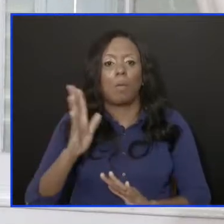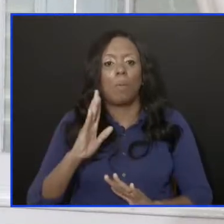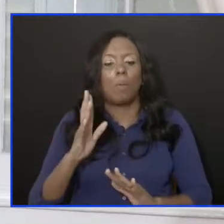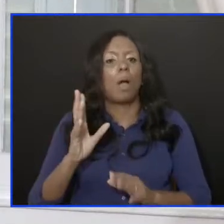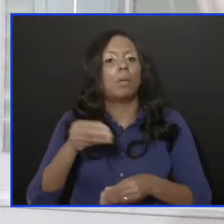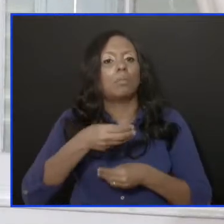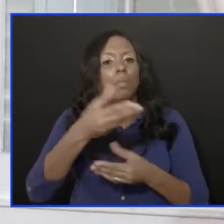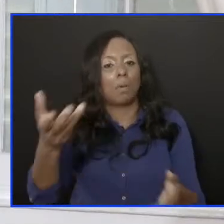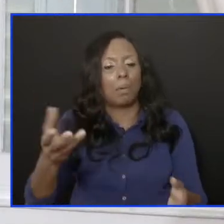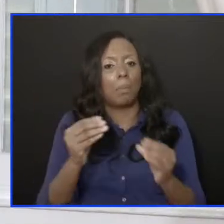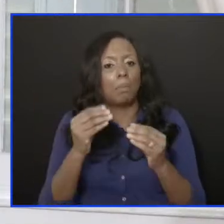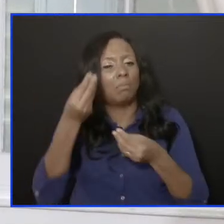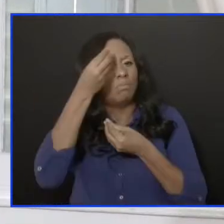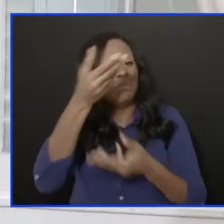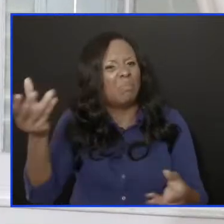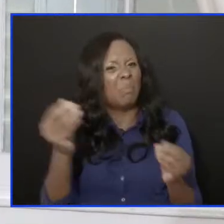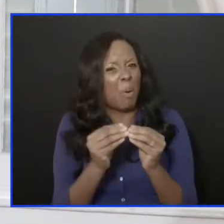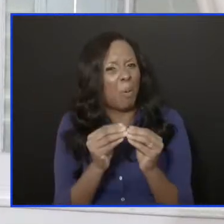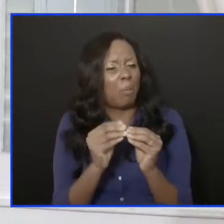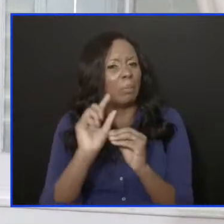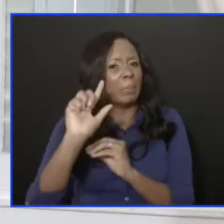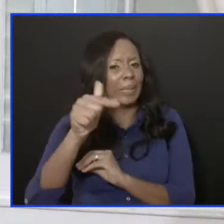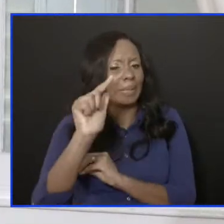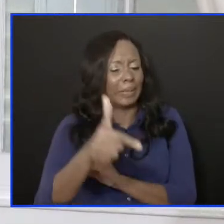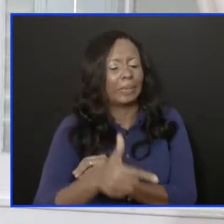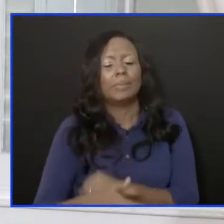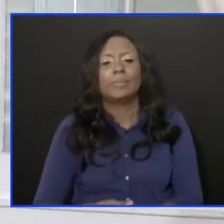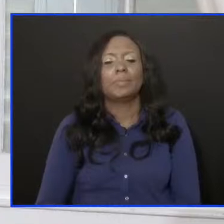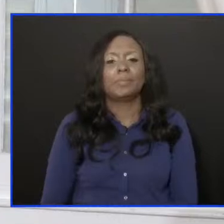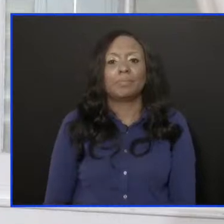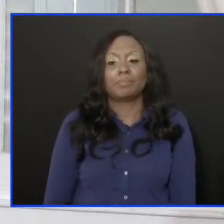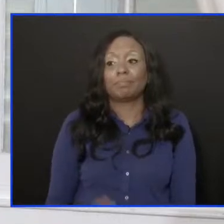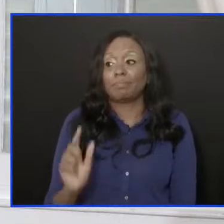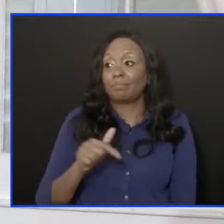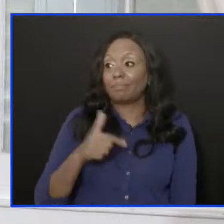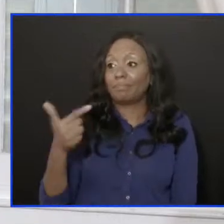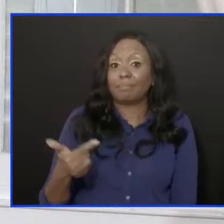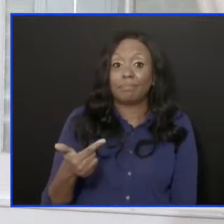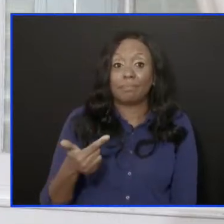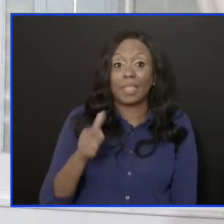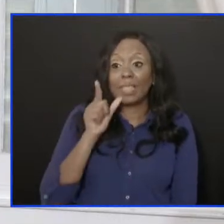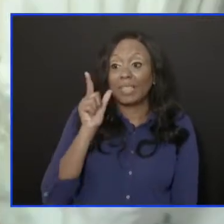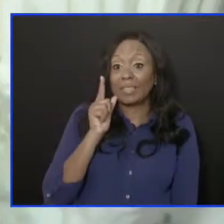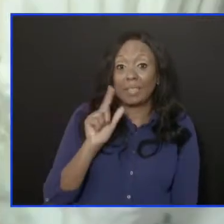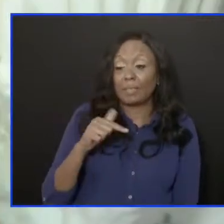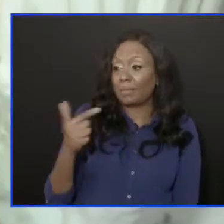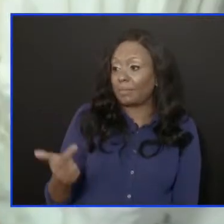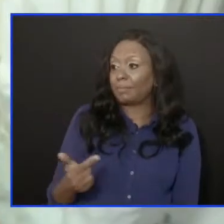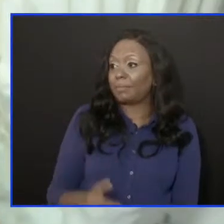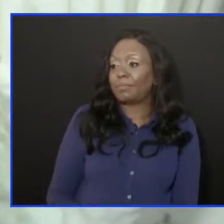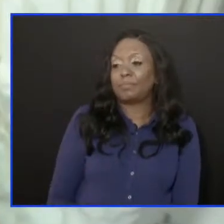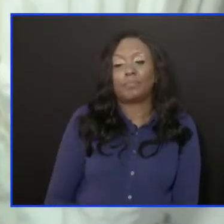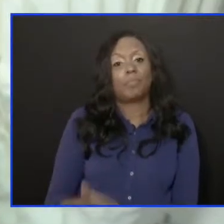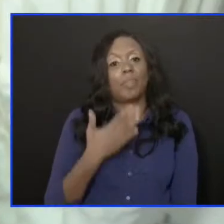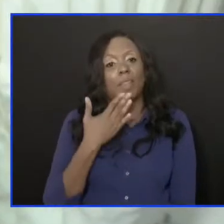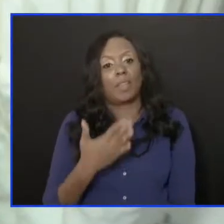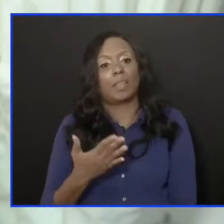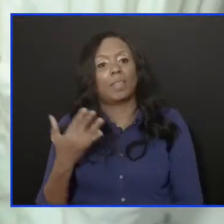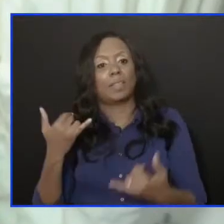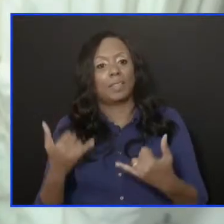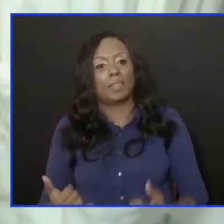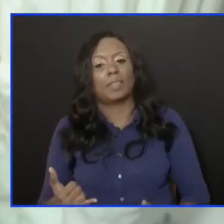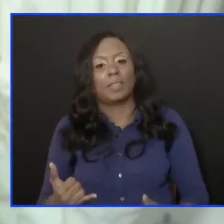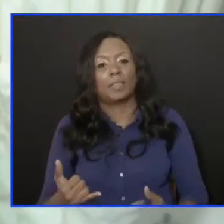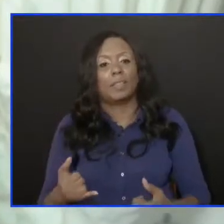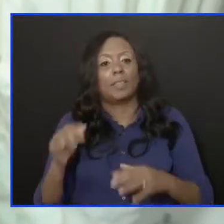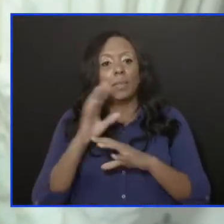additional information at a later date. Over to you, Lisa. Thank you. Thank you very much, Minister. And we now go